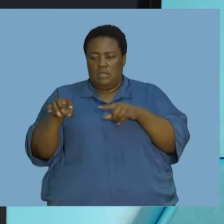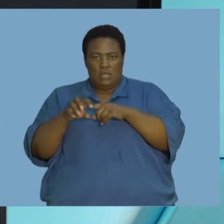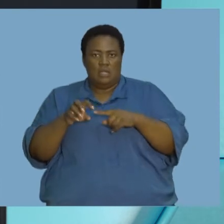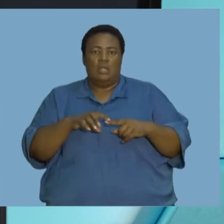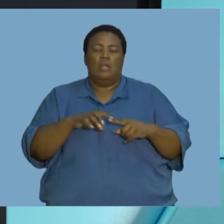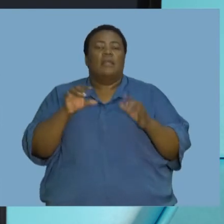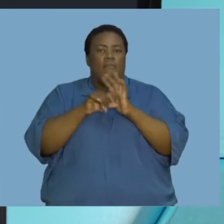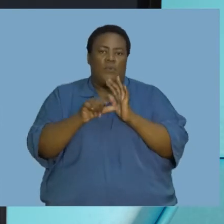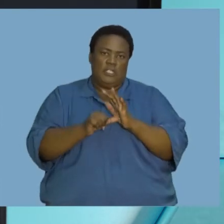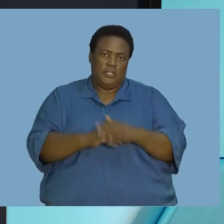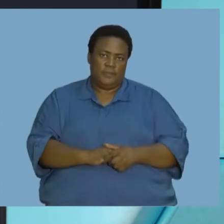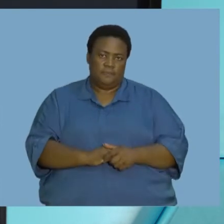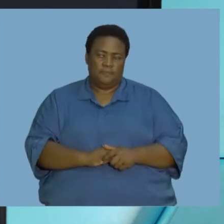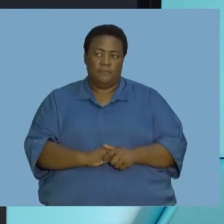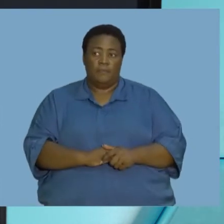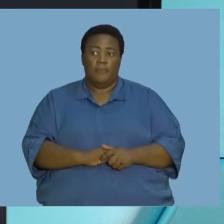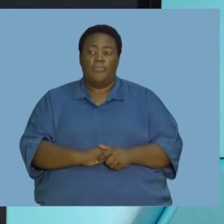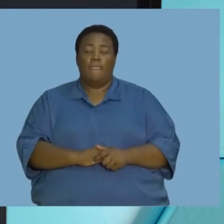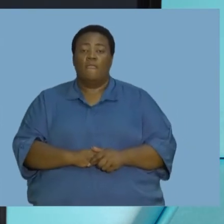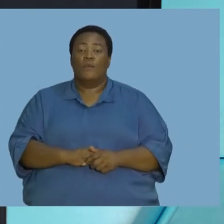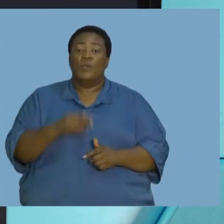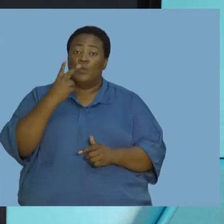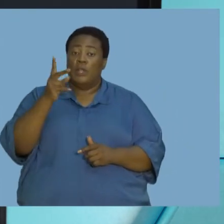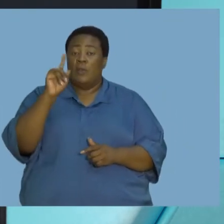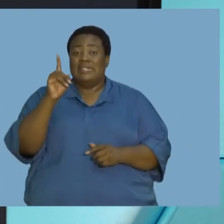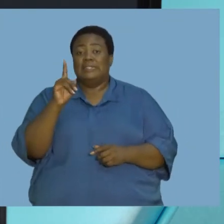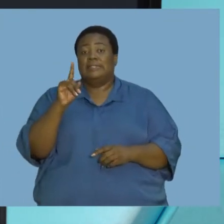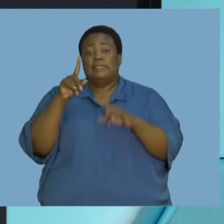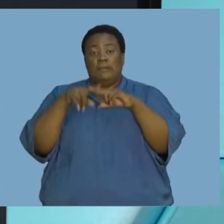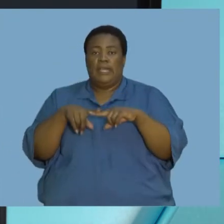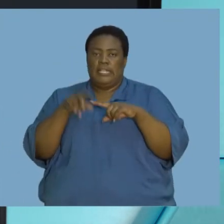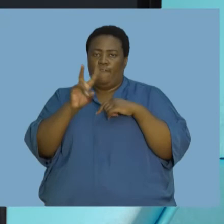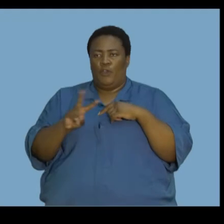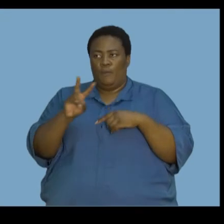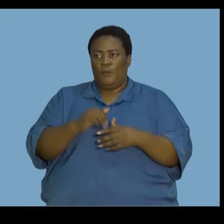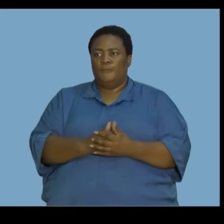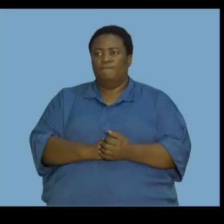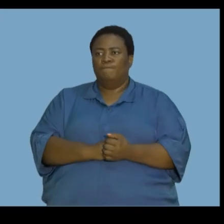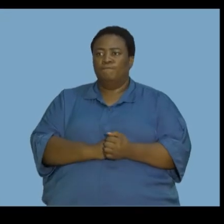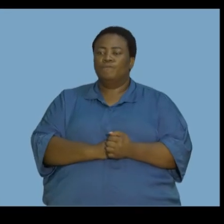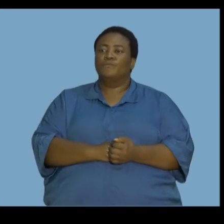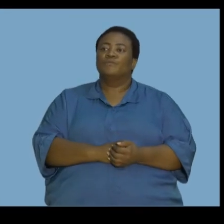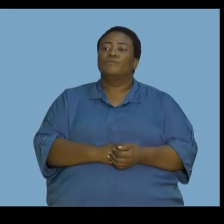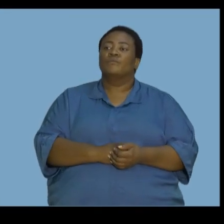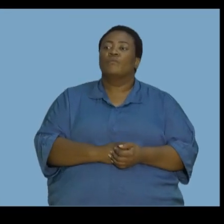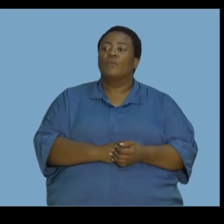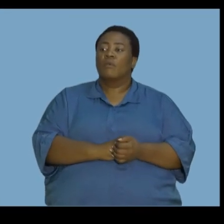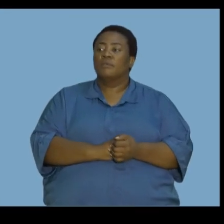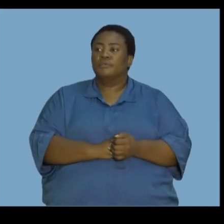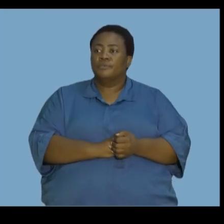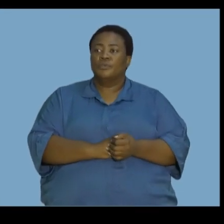or proportions illustrate when looking at the dependent variable. Cool.